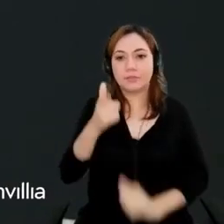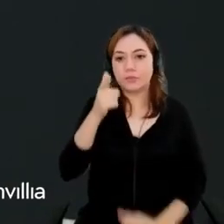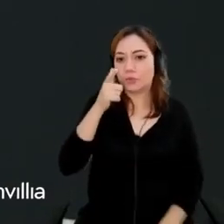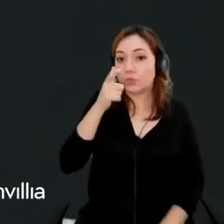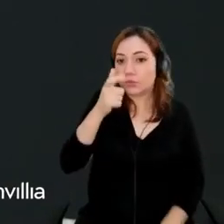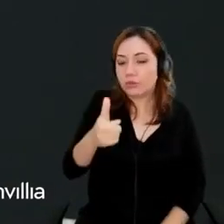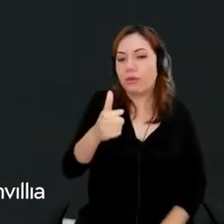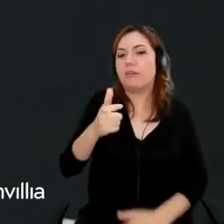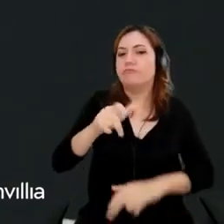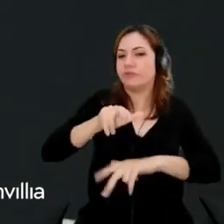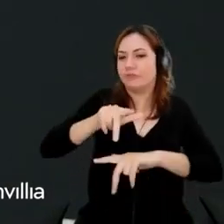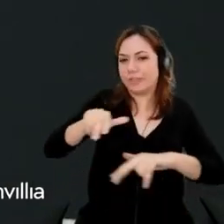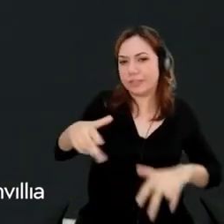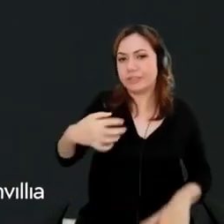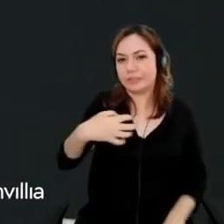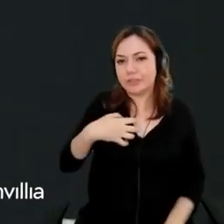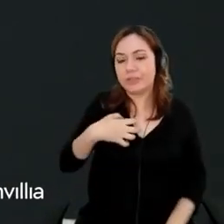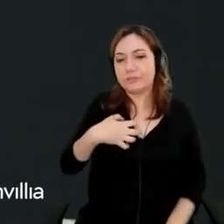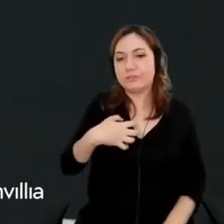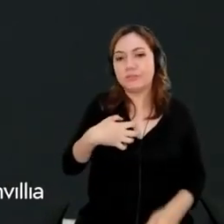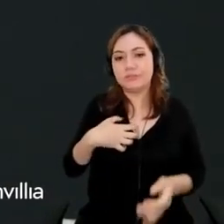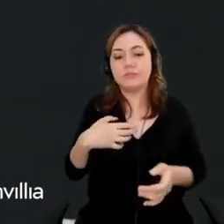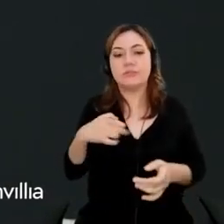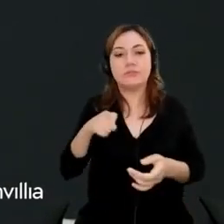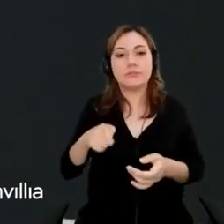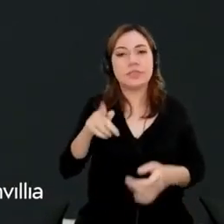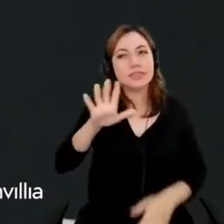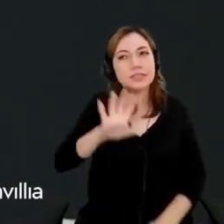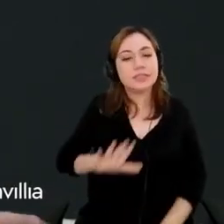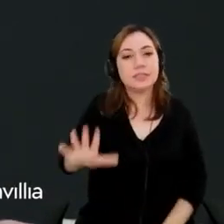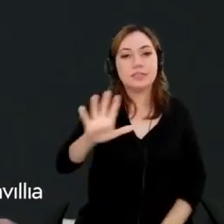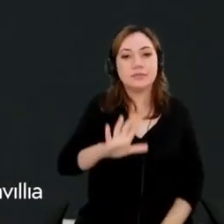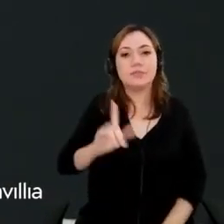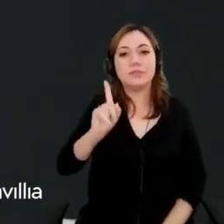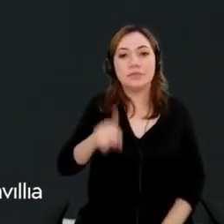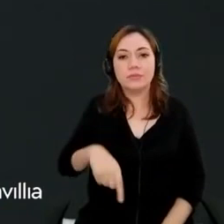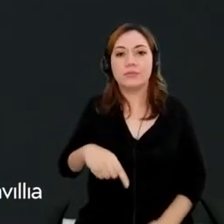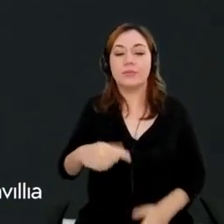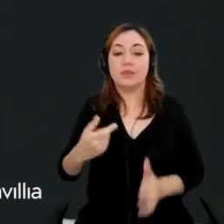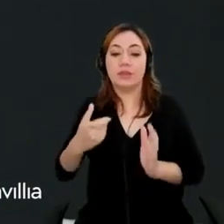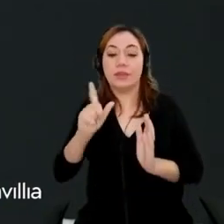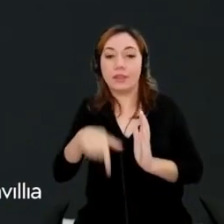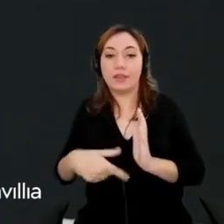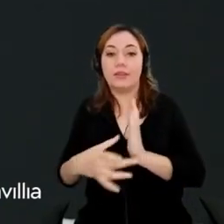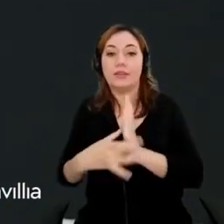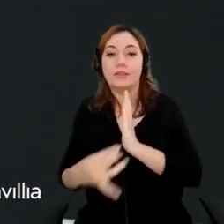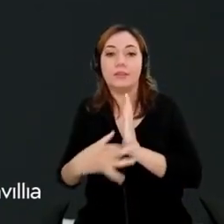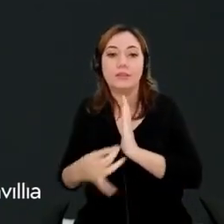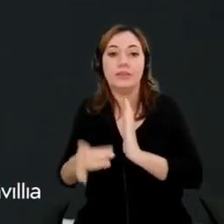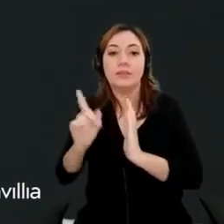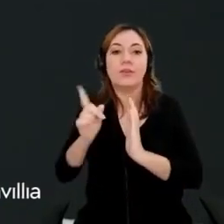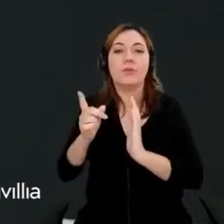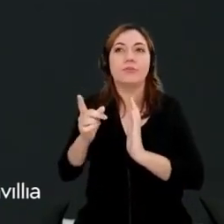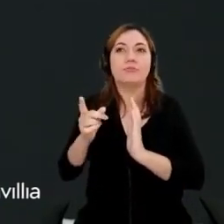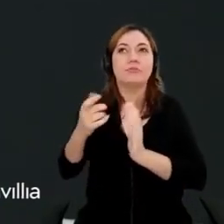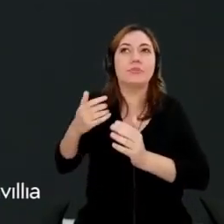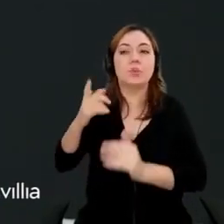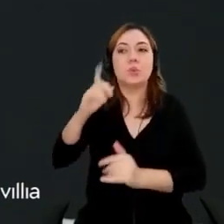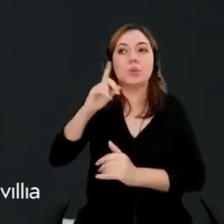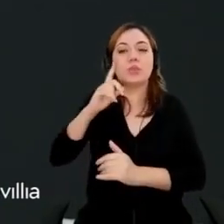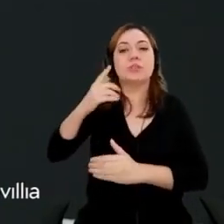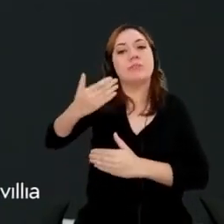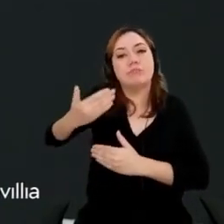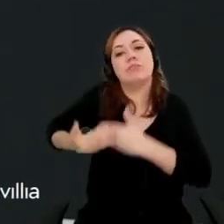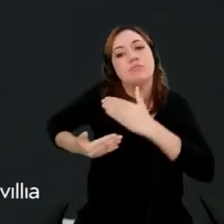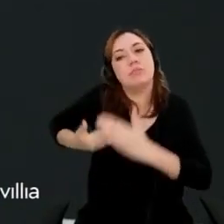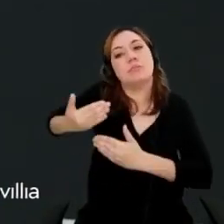general are not the soft skill that we are developing the day by day. So I believe on that, and